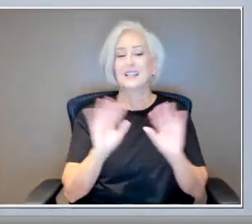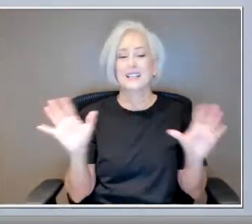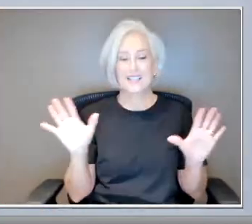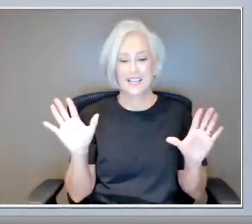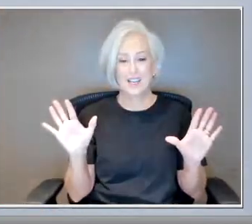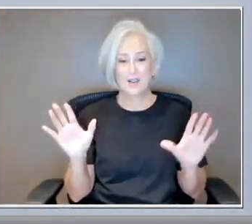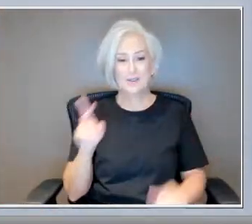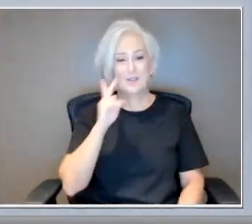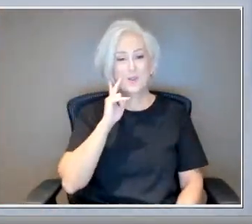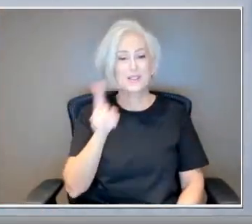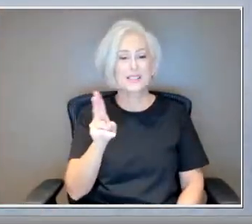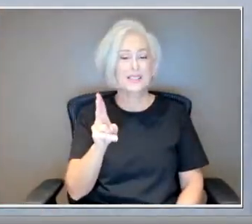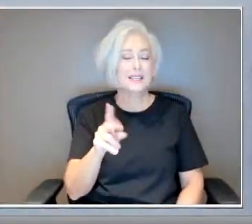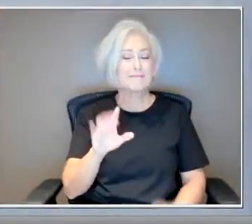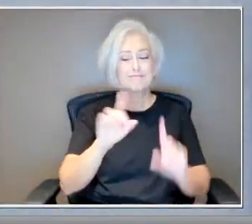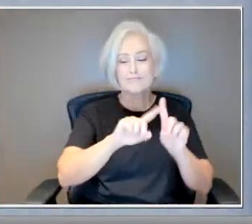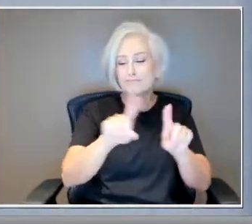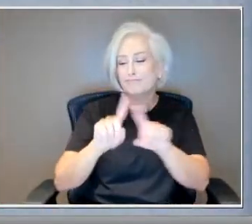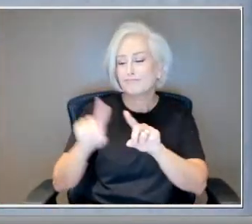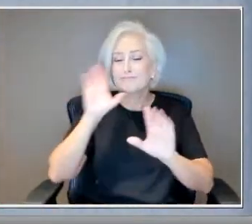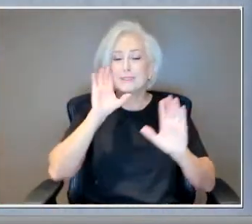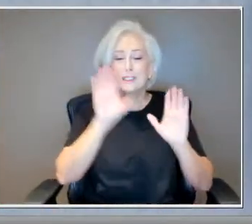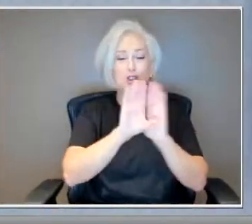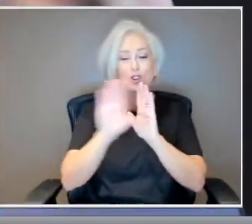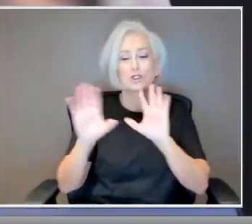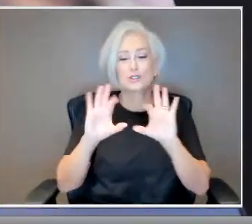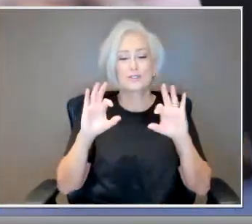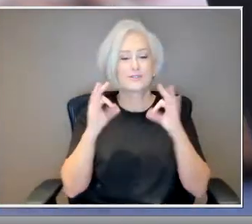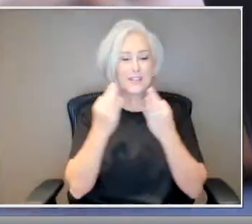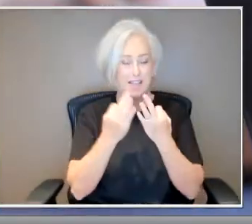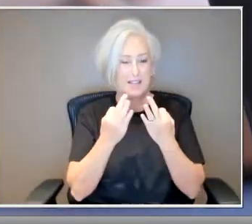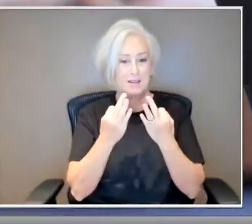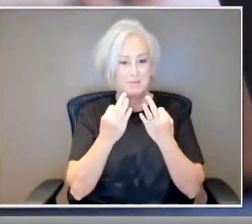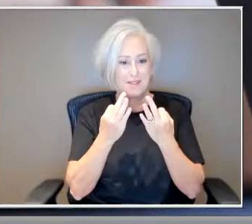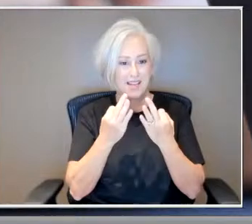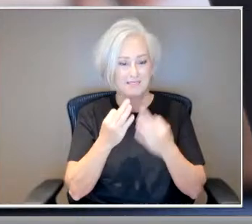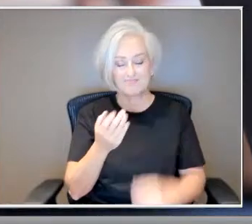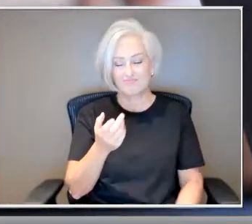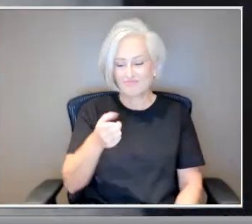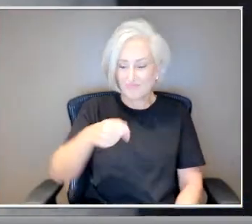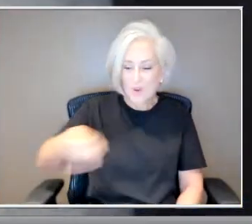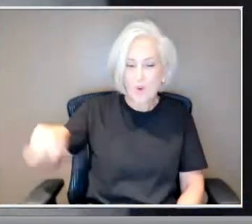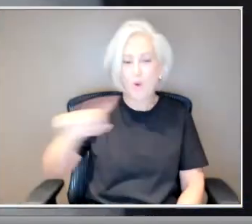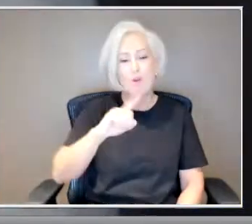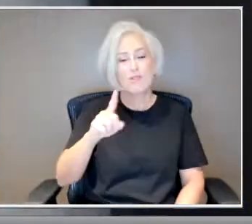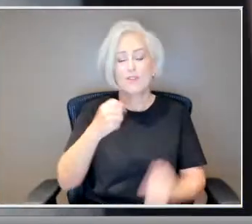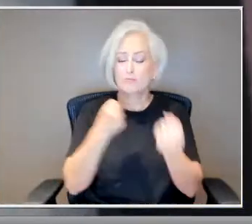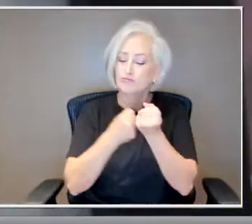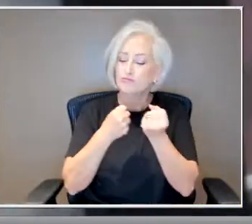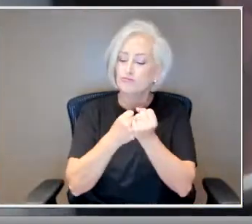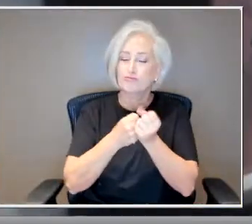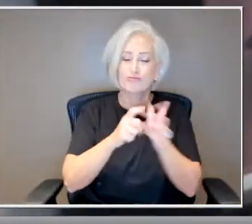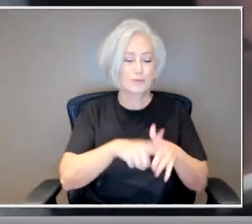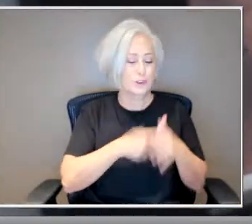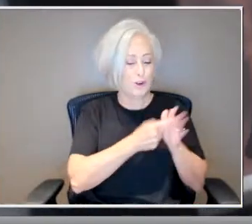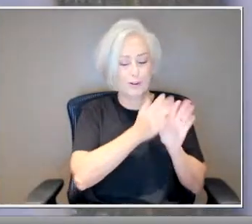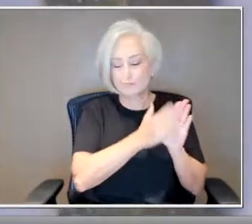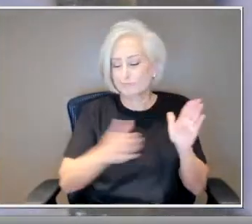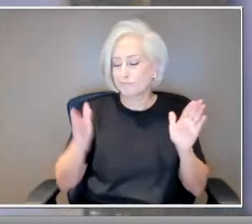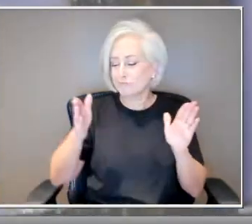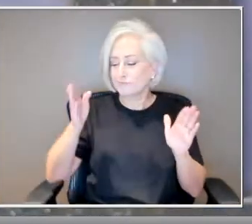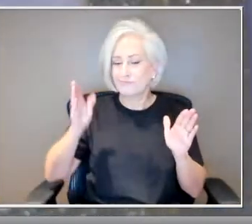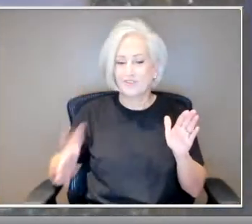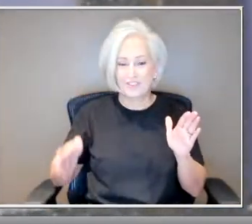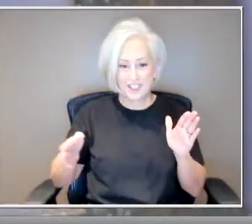dad. Family is everything. They have been there from beginning to end. And she has a big family. That's